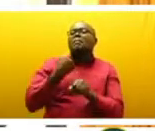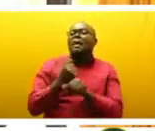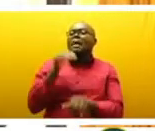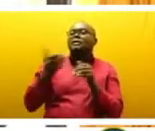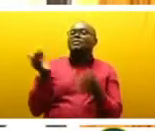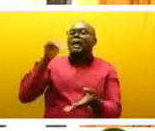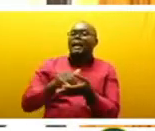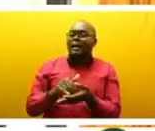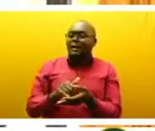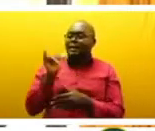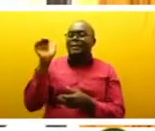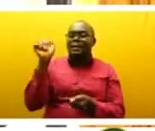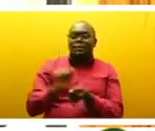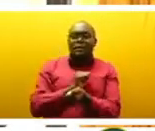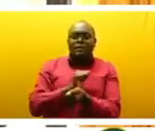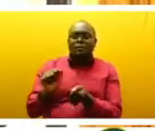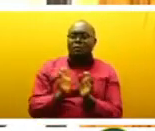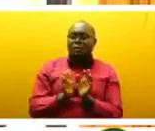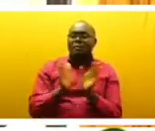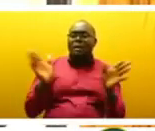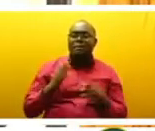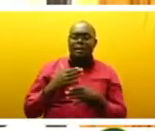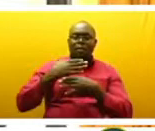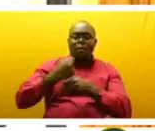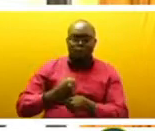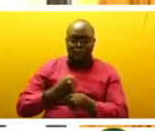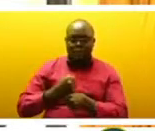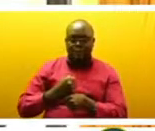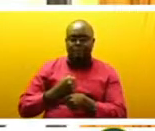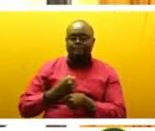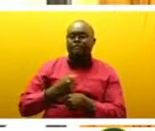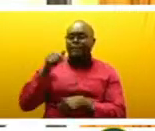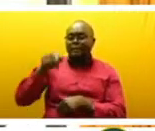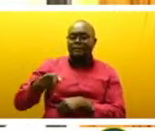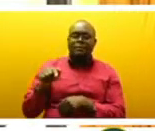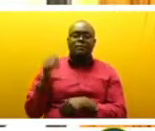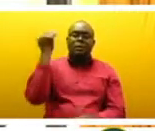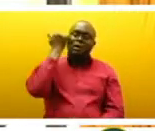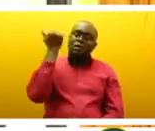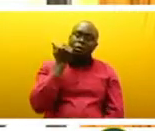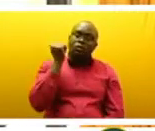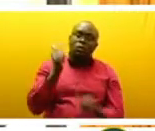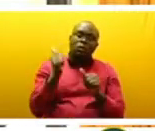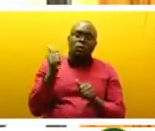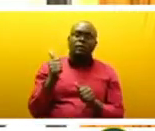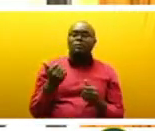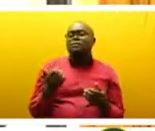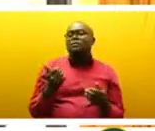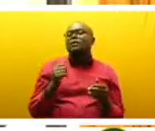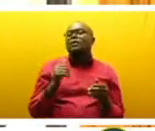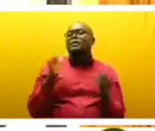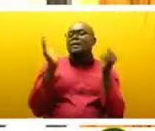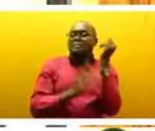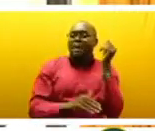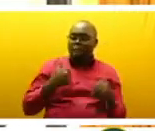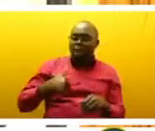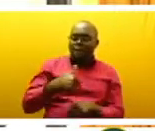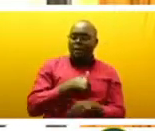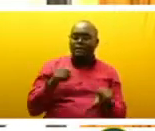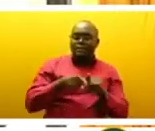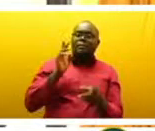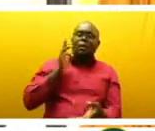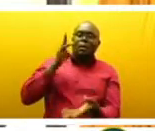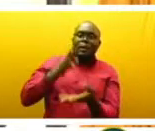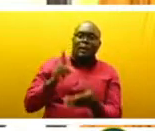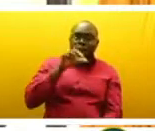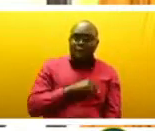will erode public confidence in this particular court, which will be catastrophic as we witnessed in the year